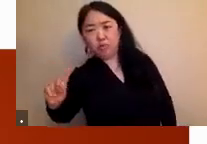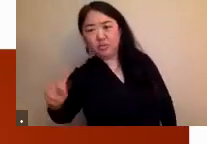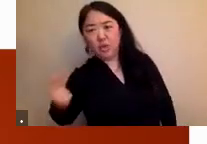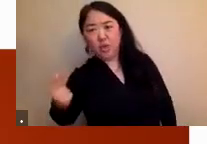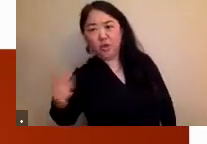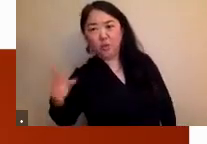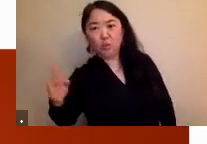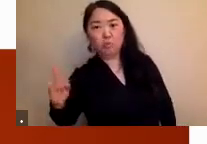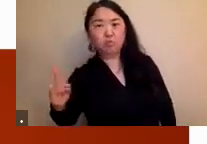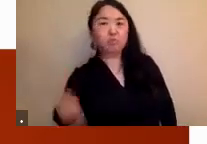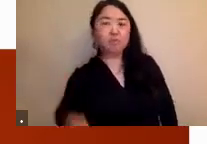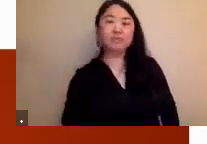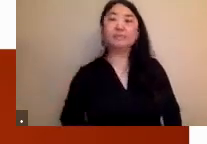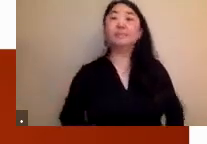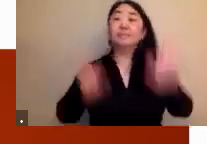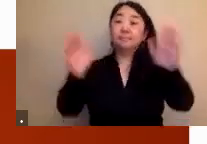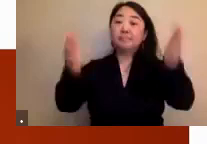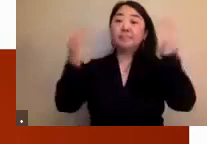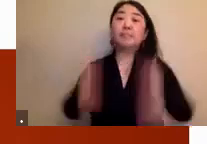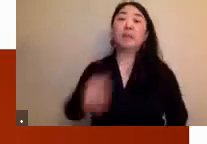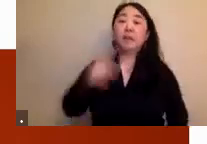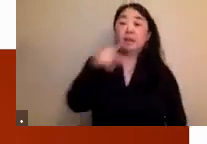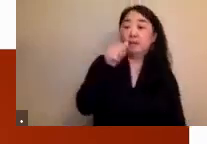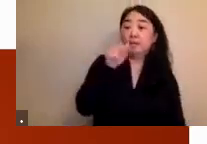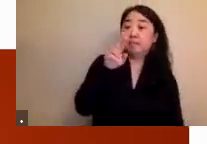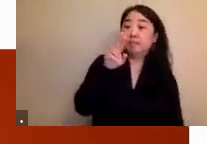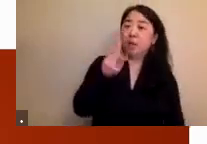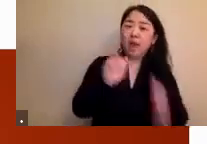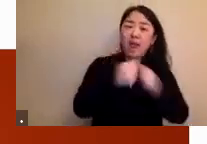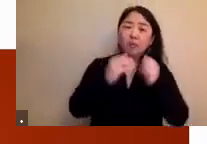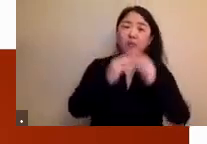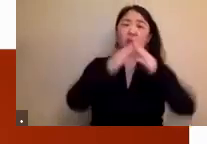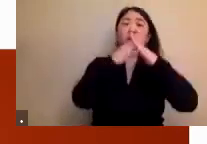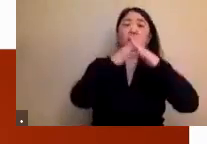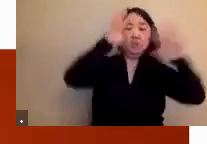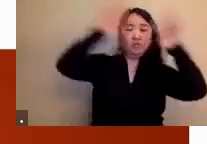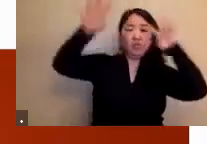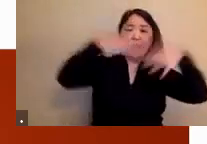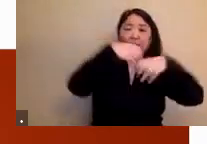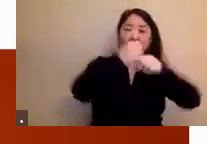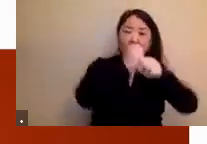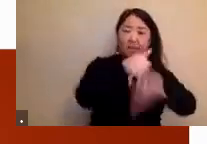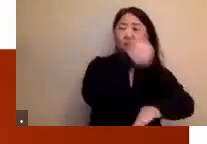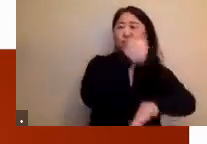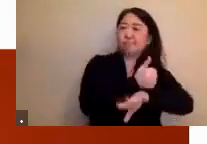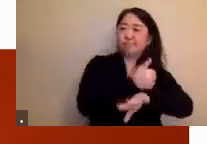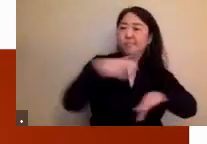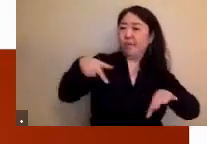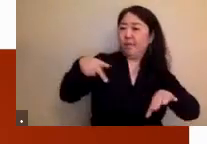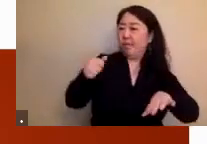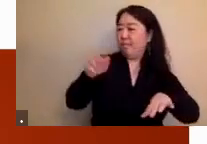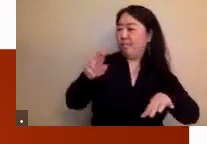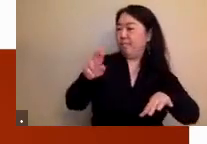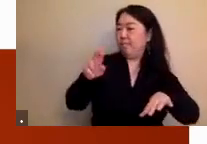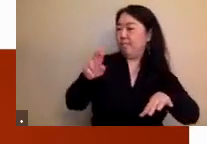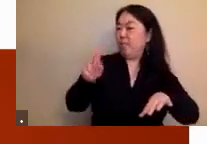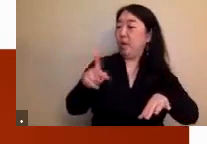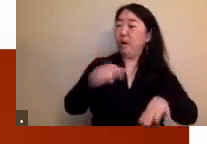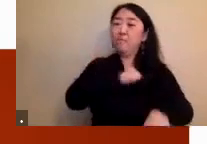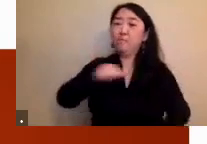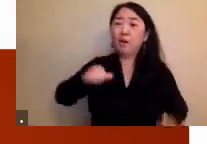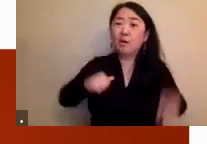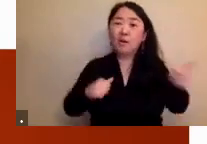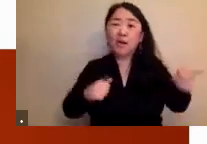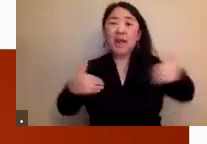there. Parks, how do we create parks? How does transportation play a role in ensuring that there's parks and